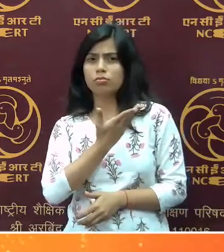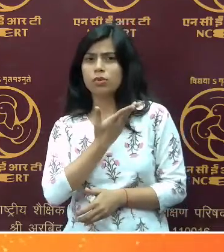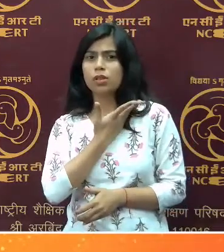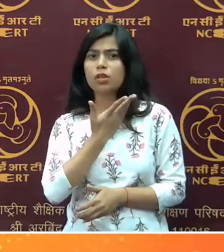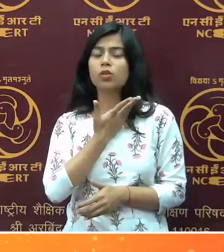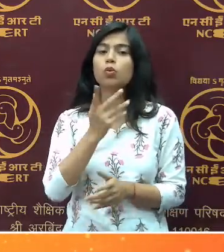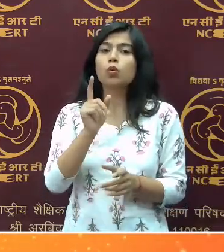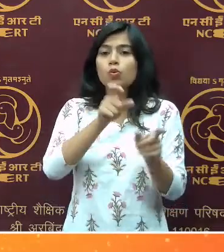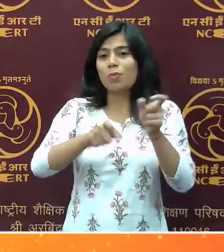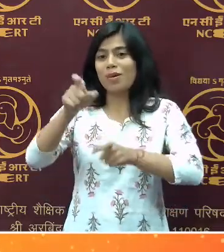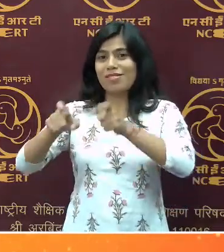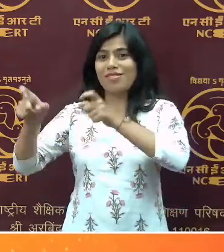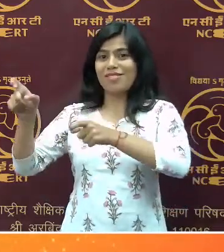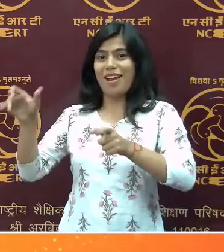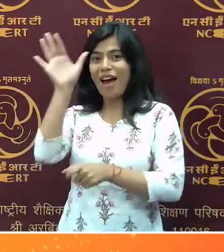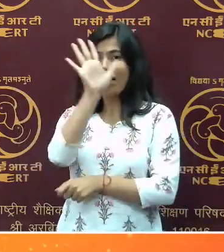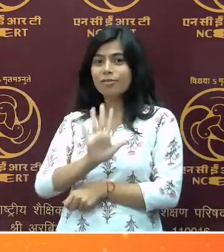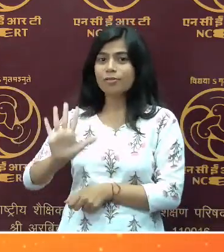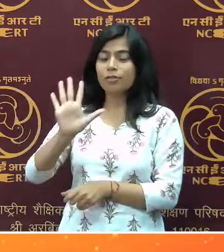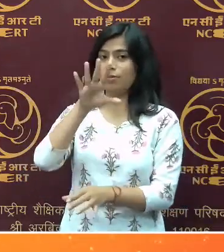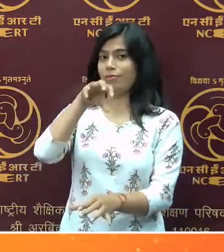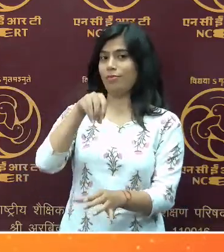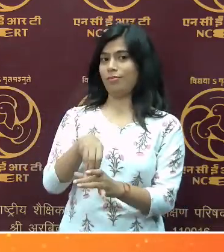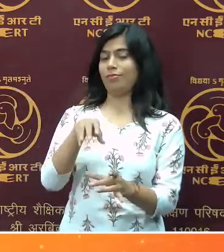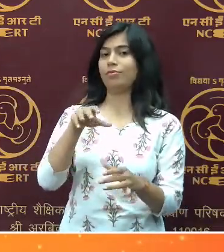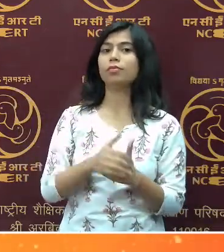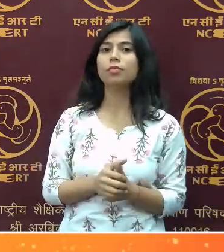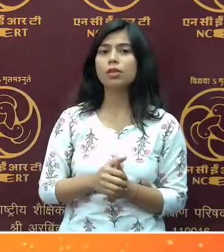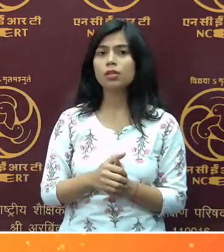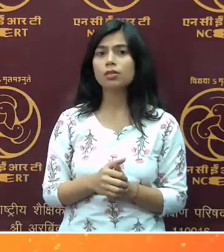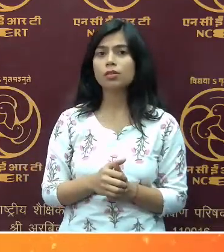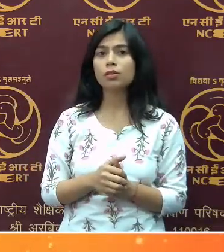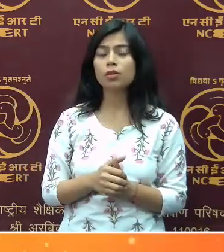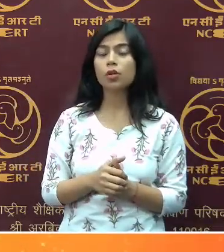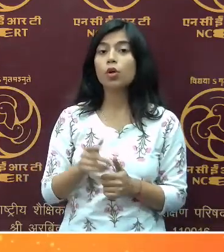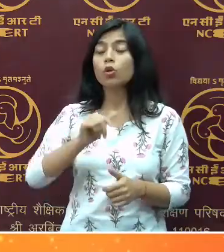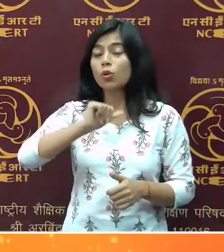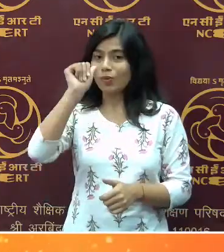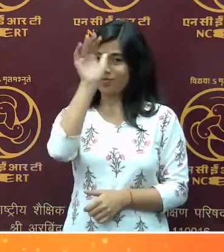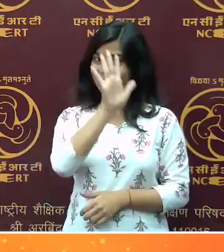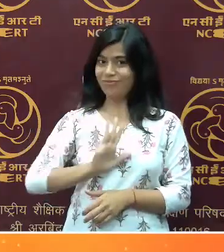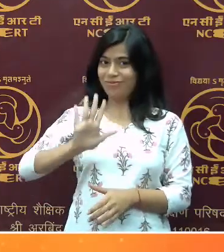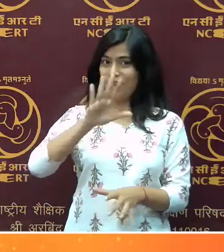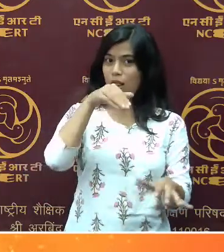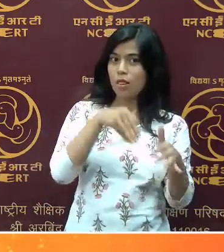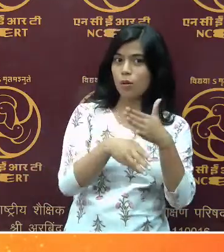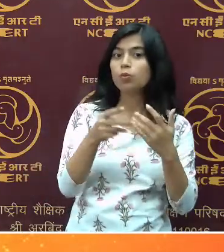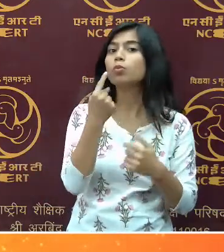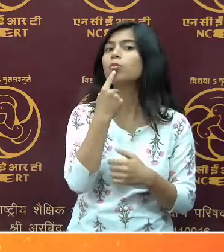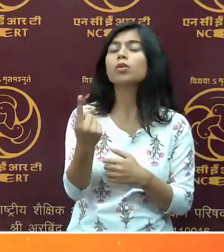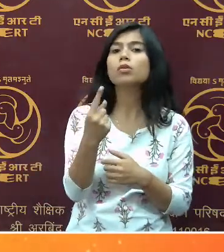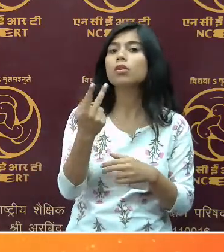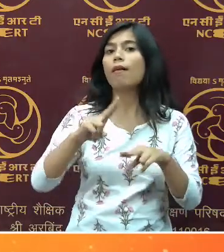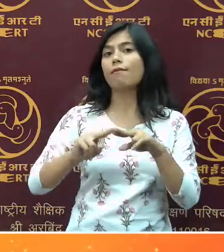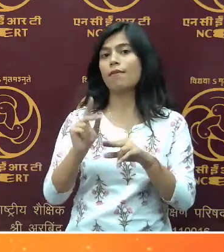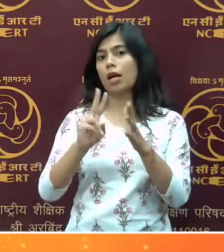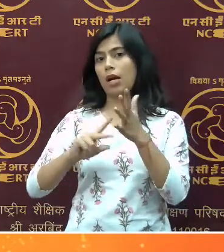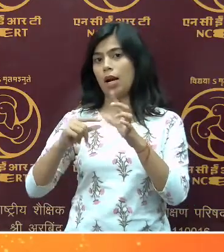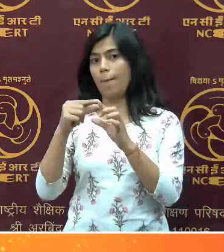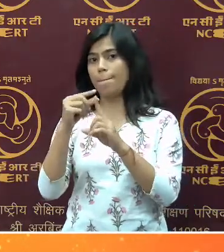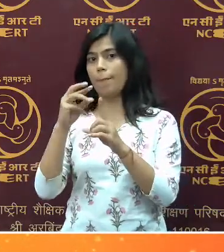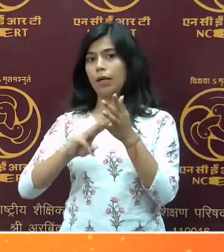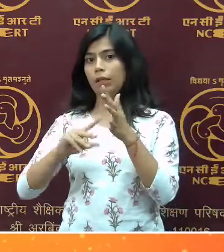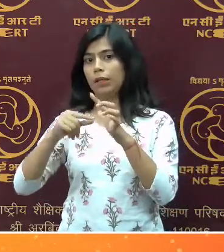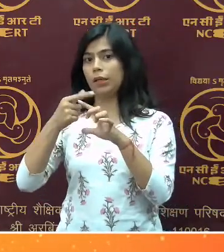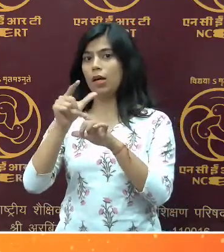the citizens, and in India we call them fundamental rights, which is placed as the part 3